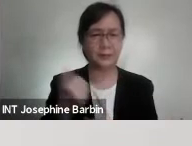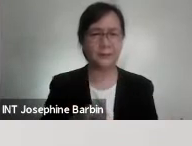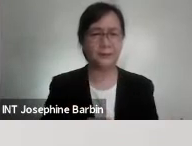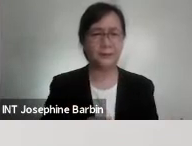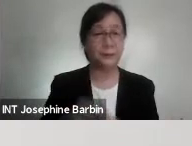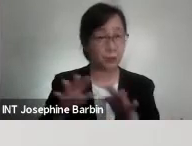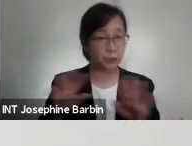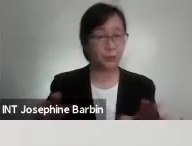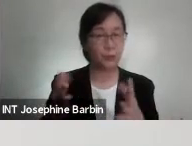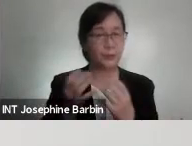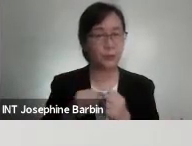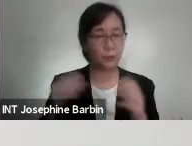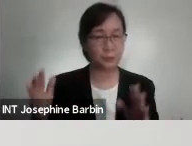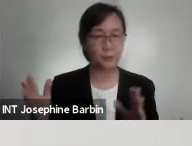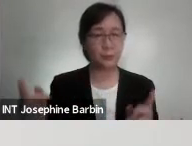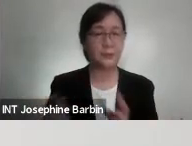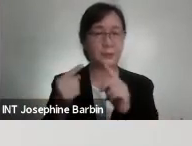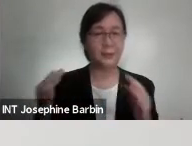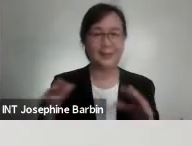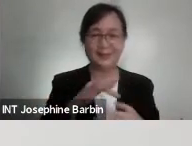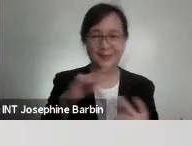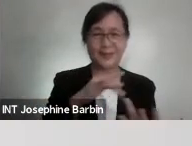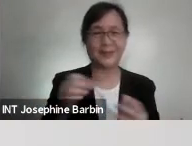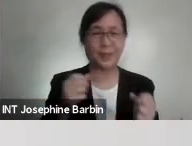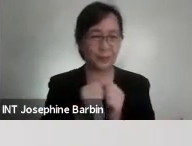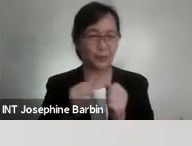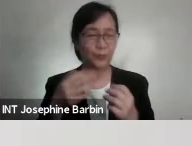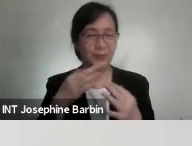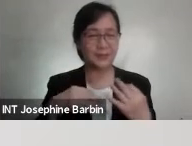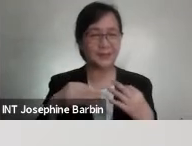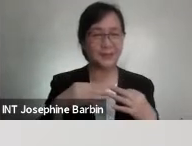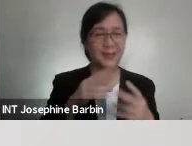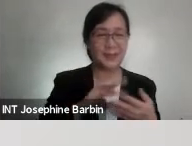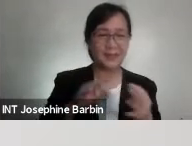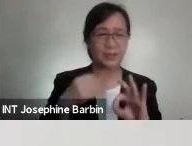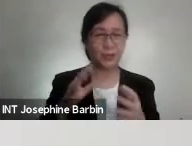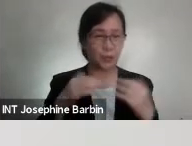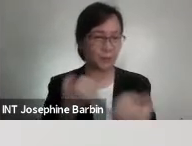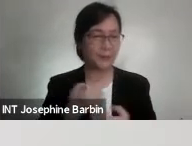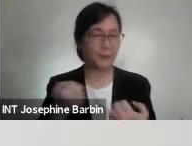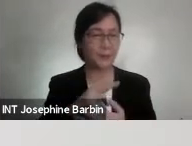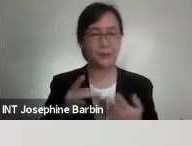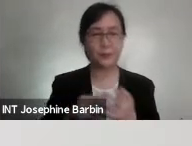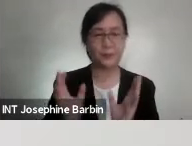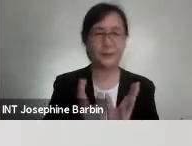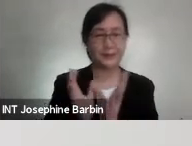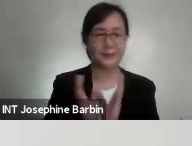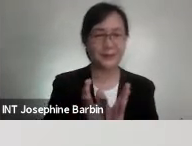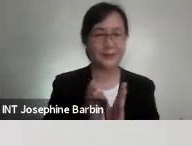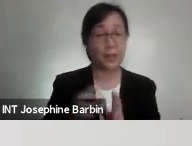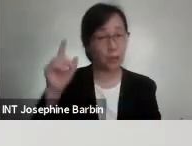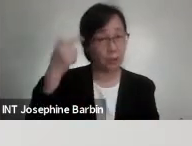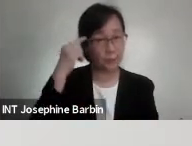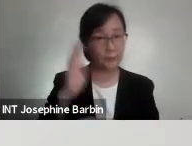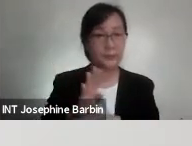Kinder wollen sich mit ihren Freunden treffen, Zeit mit ihnen verbringen und in jeder Umgebung Teil ihrer Gesellschaft sein. Regierungen und Unternehmen